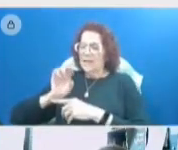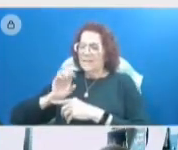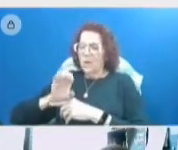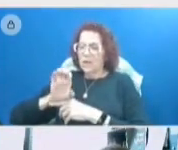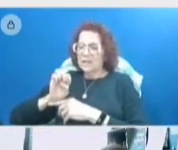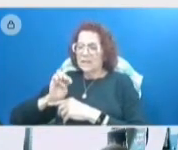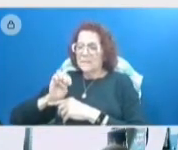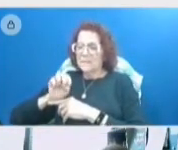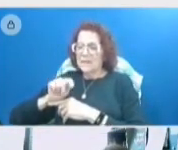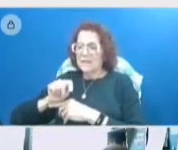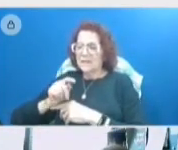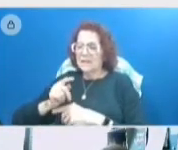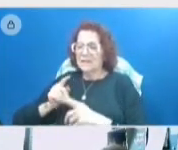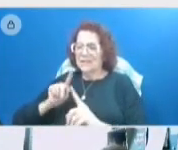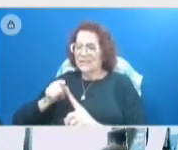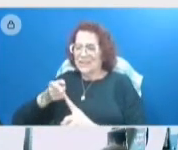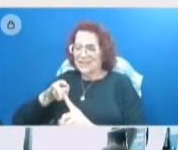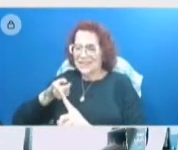enforcement.